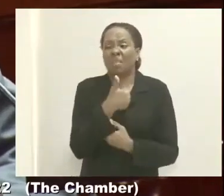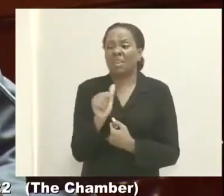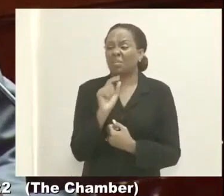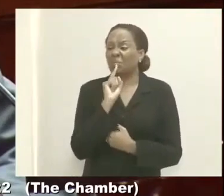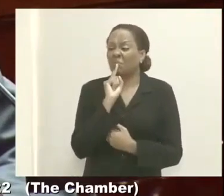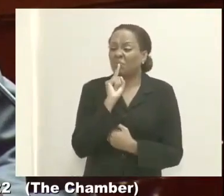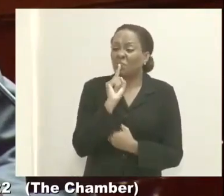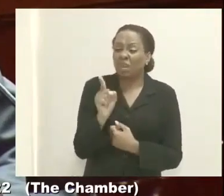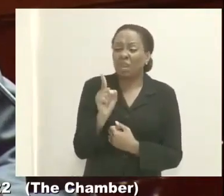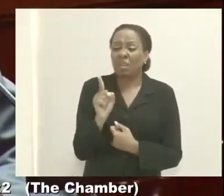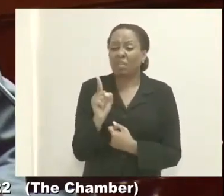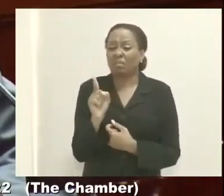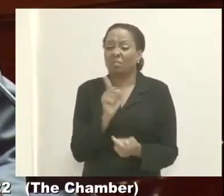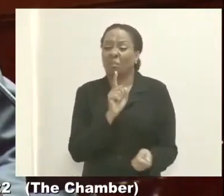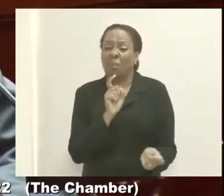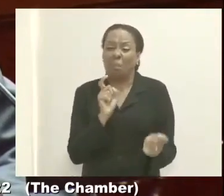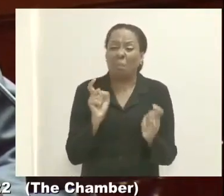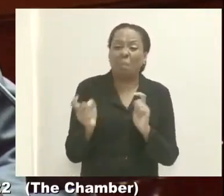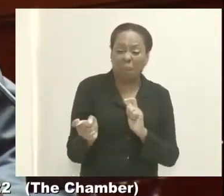fundamental change in